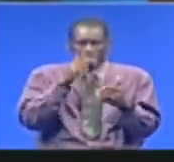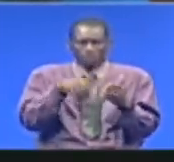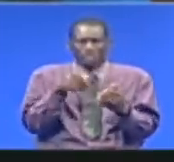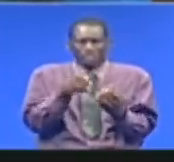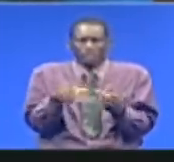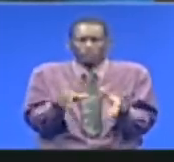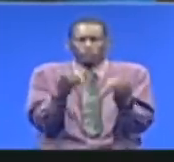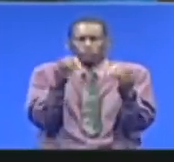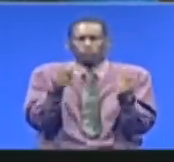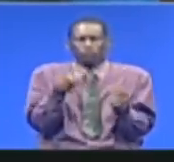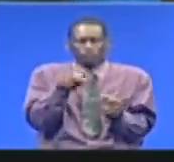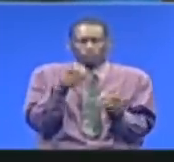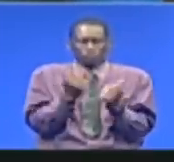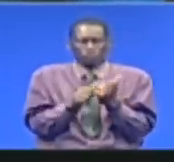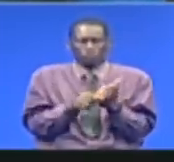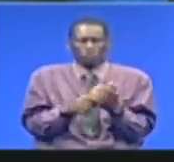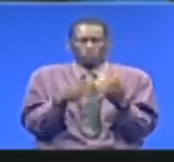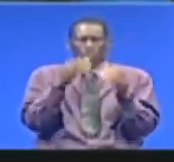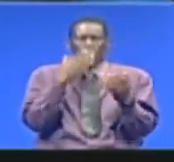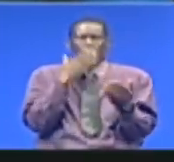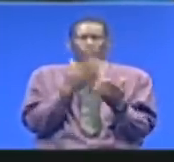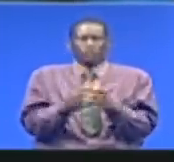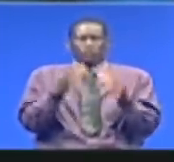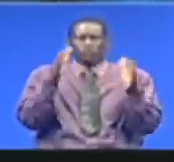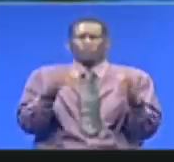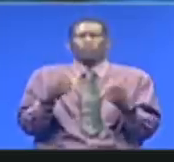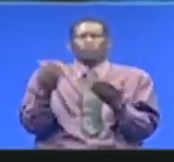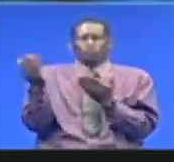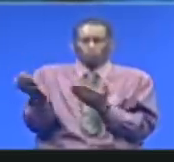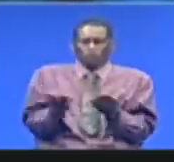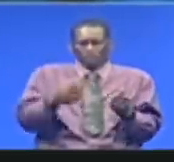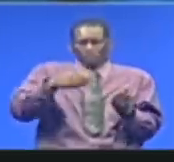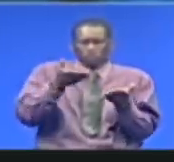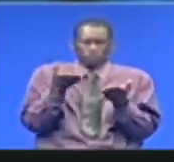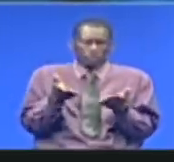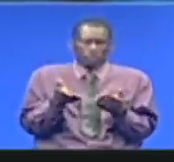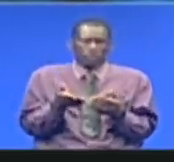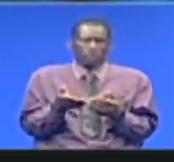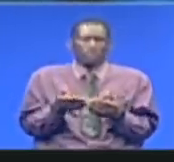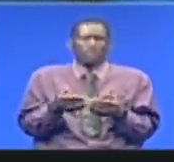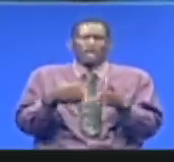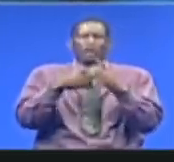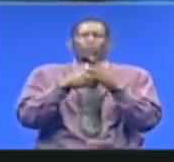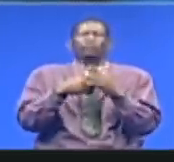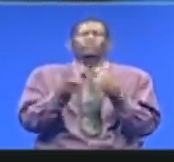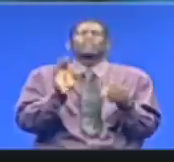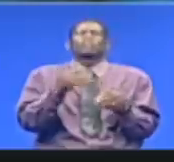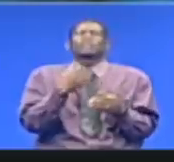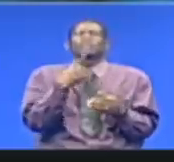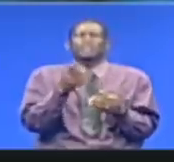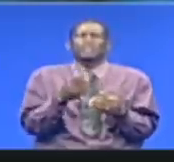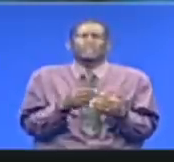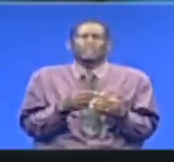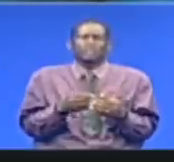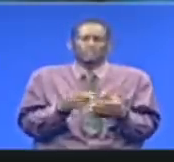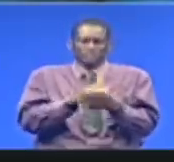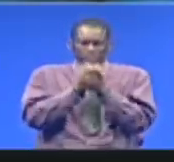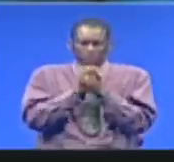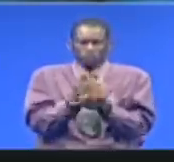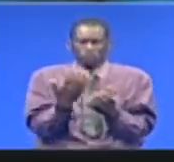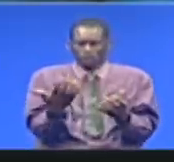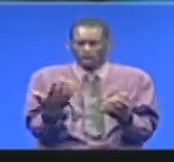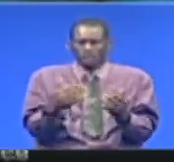we were looking for? Thank you very much for hosting us this evening. Yeah. I'll start by saying the shaking of hands